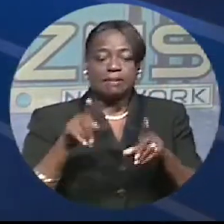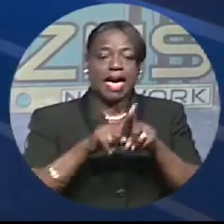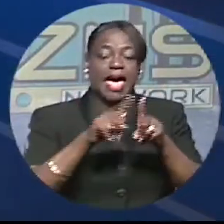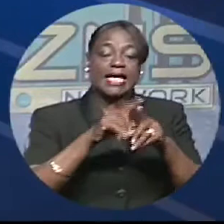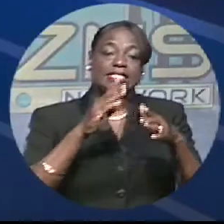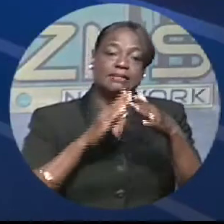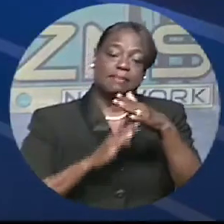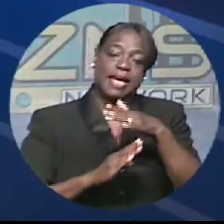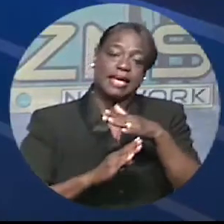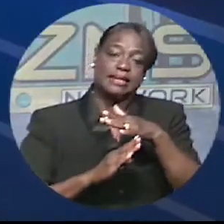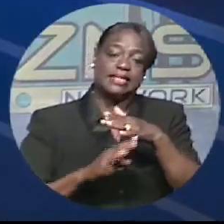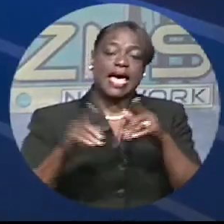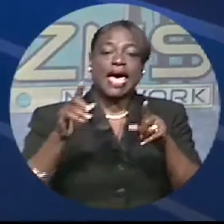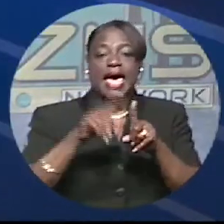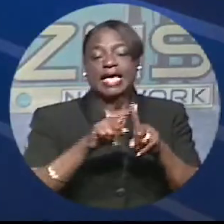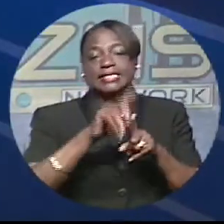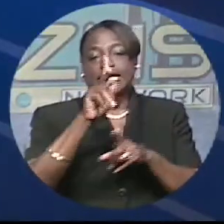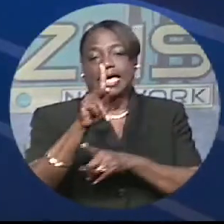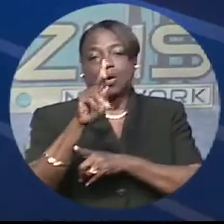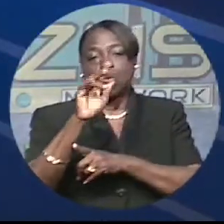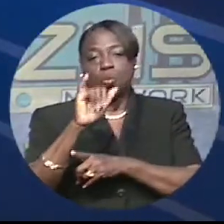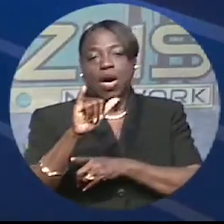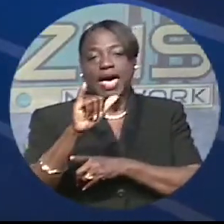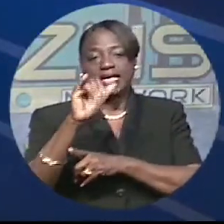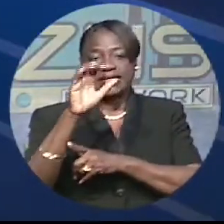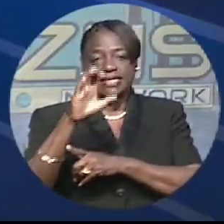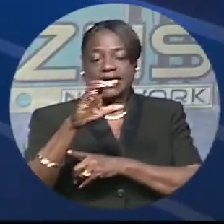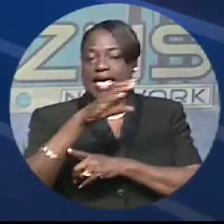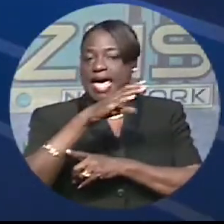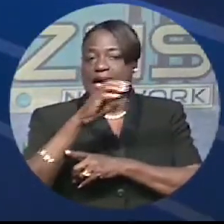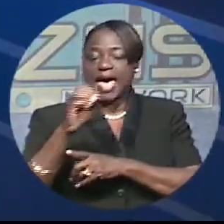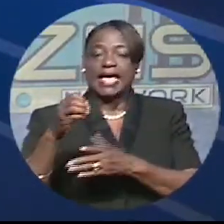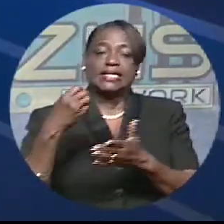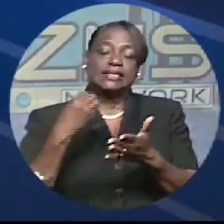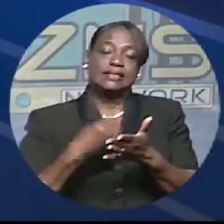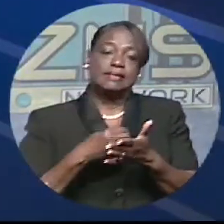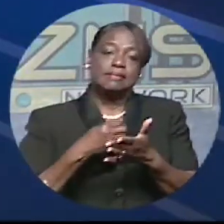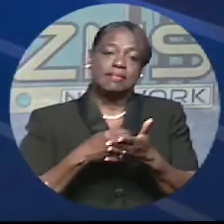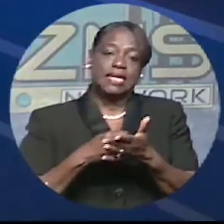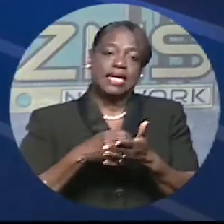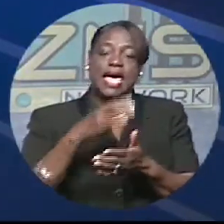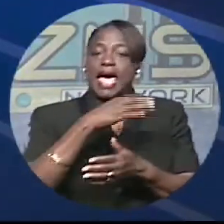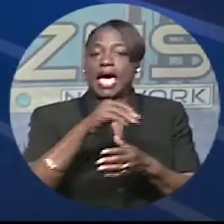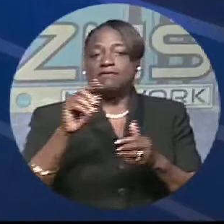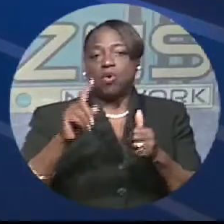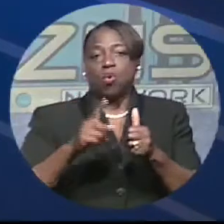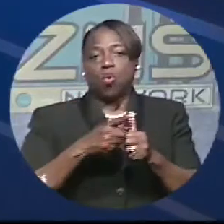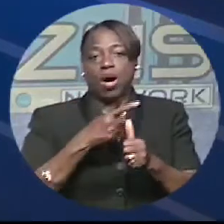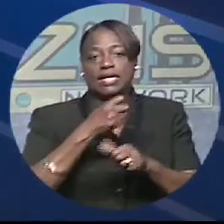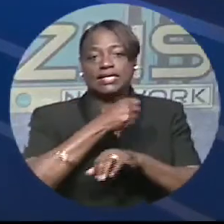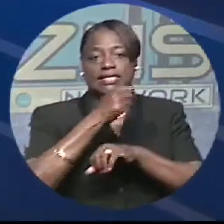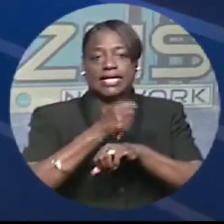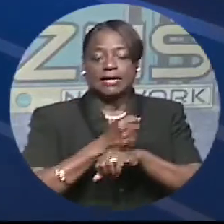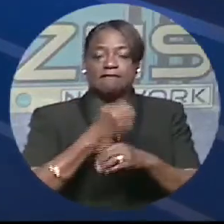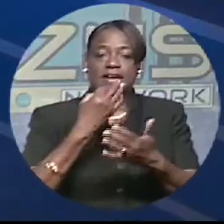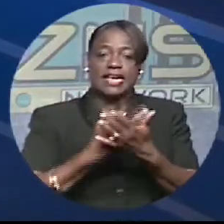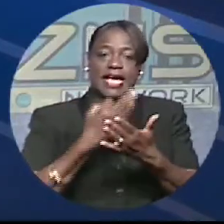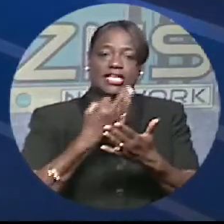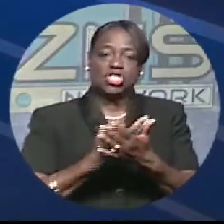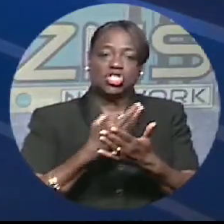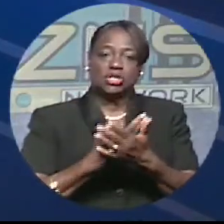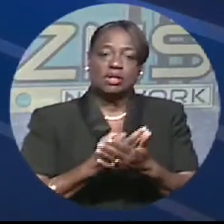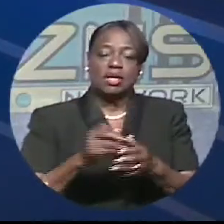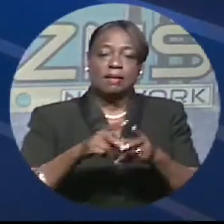to KYC as well as sources of funds. And for one set of financial institutions